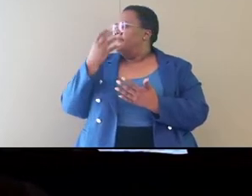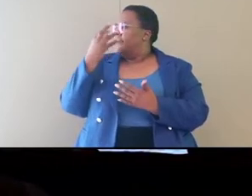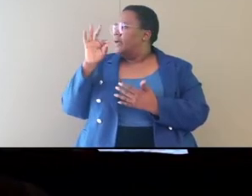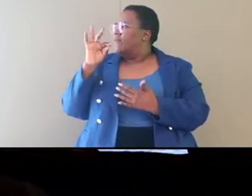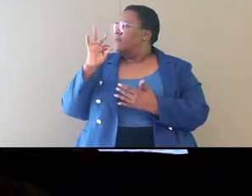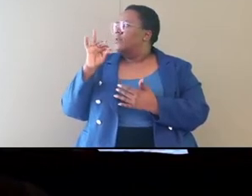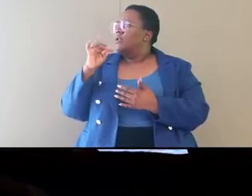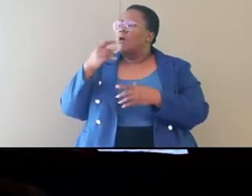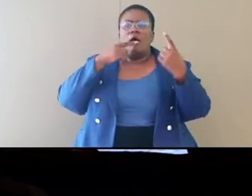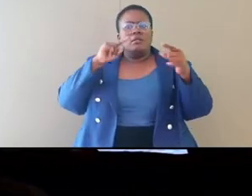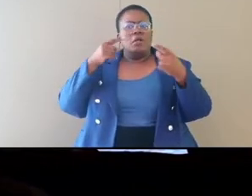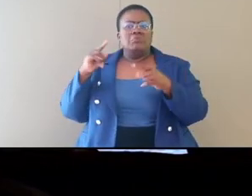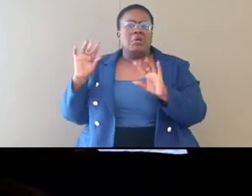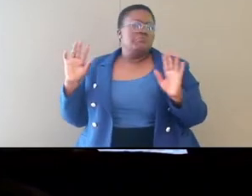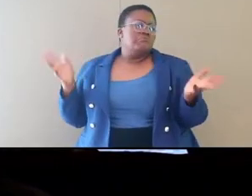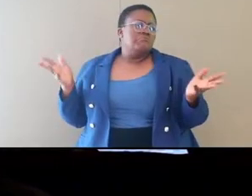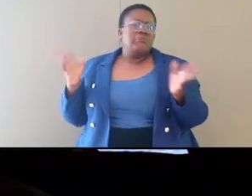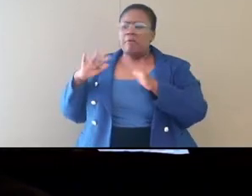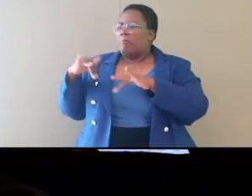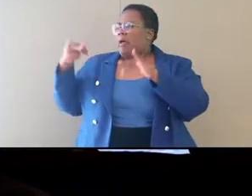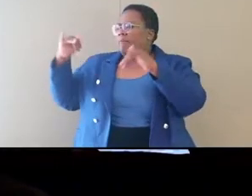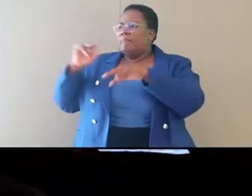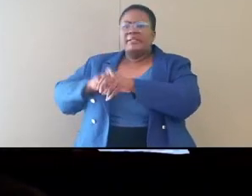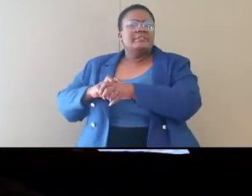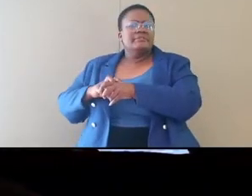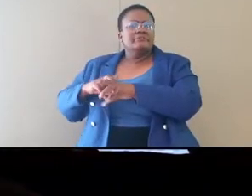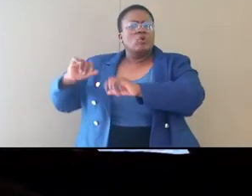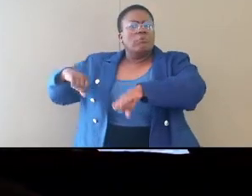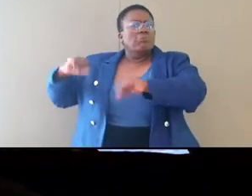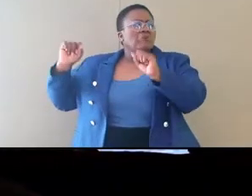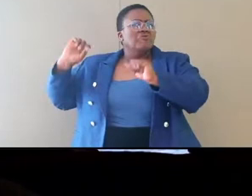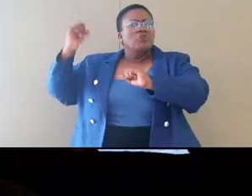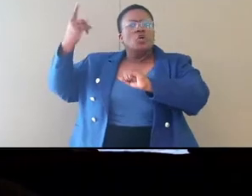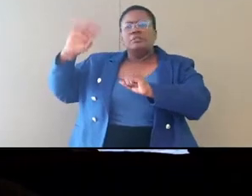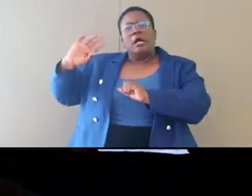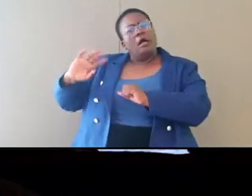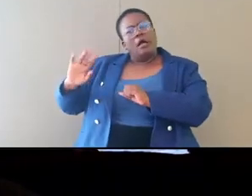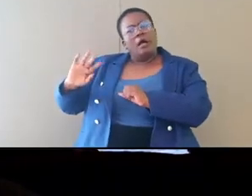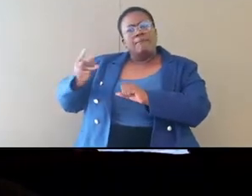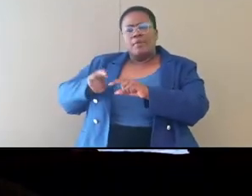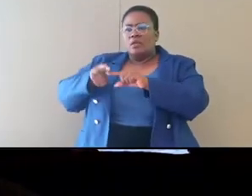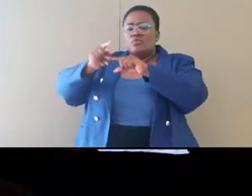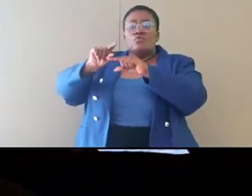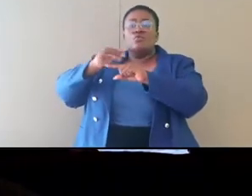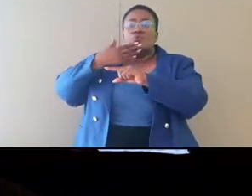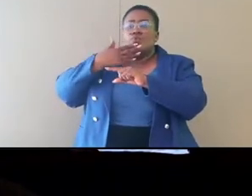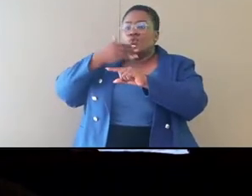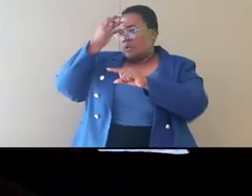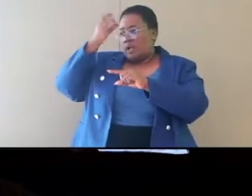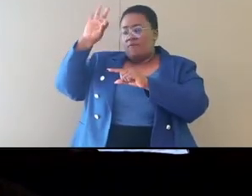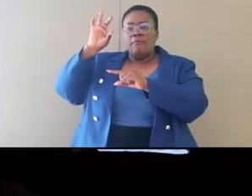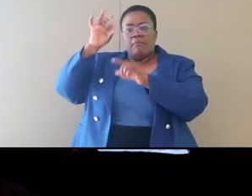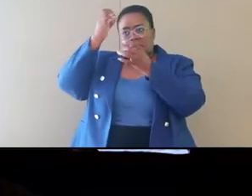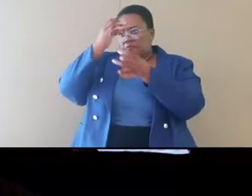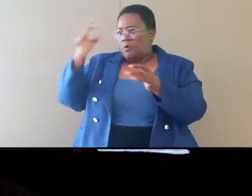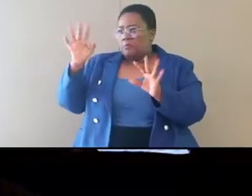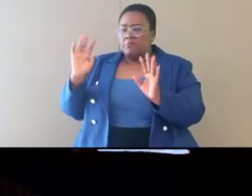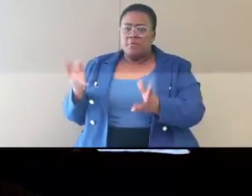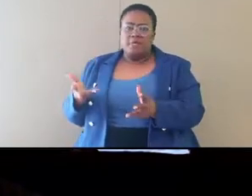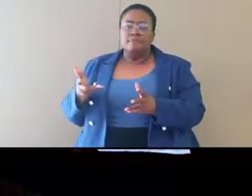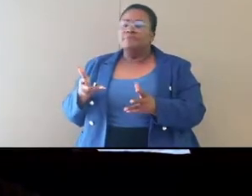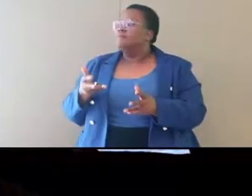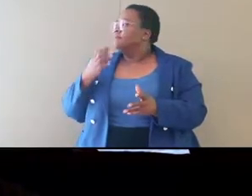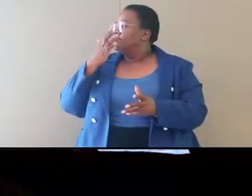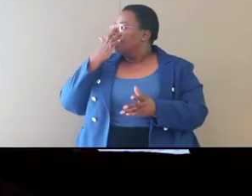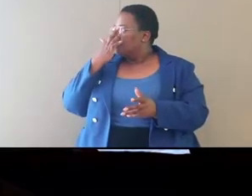It doesn't have to go through Parliament. Okay? The increase can be done by a government notice by using the top-up mechanism